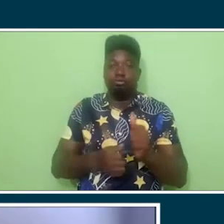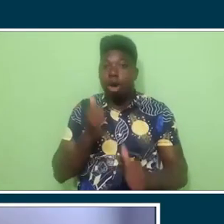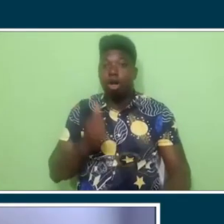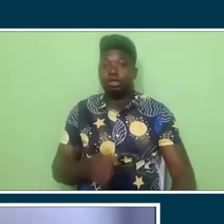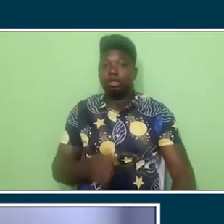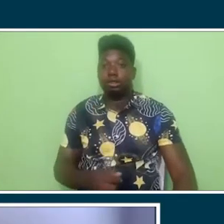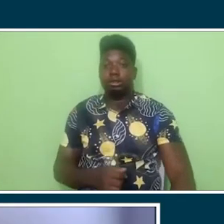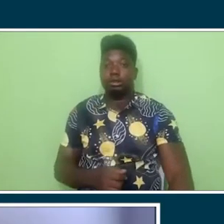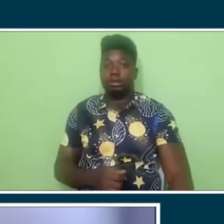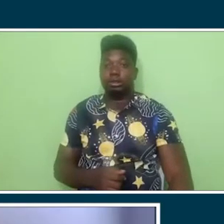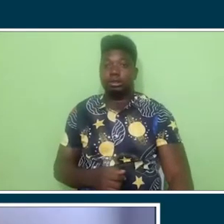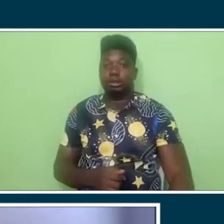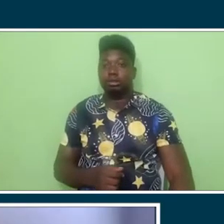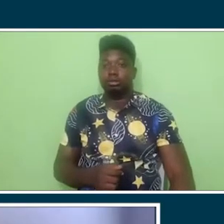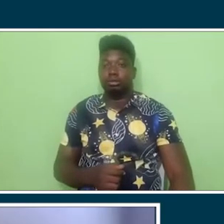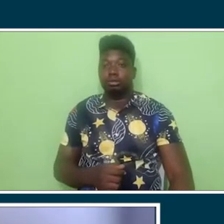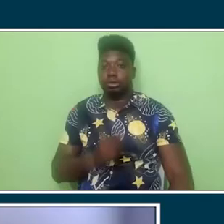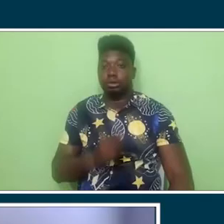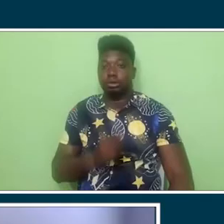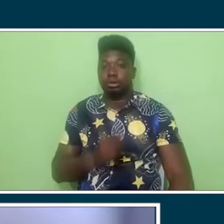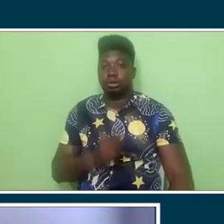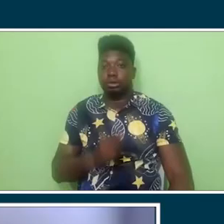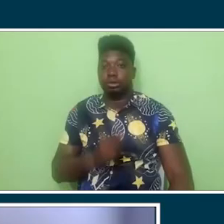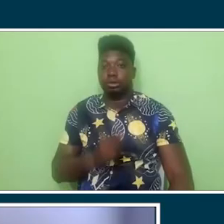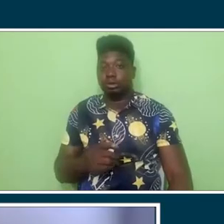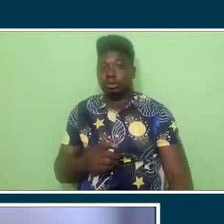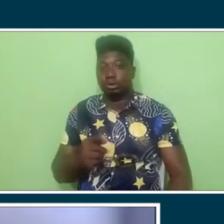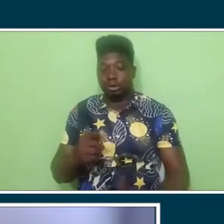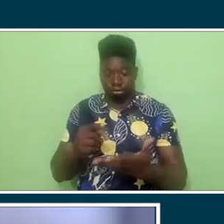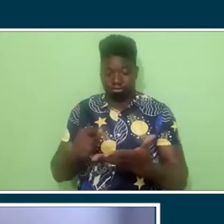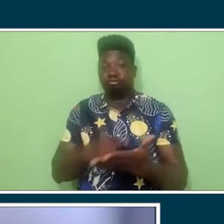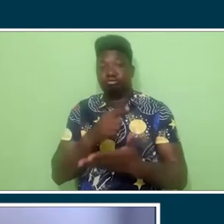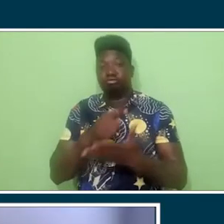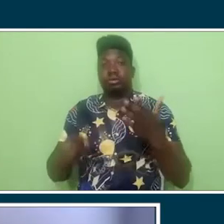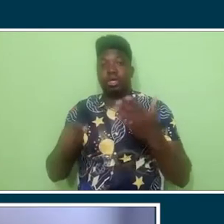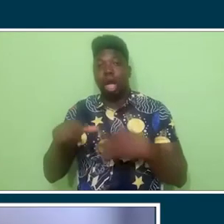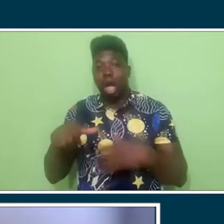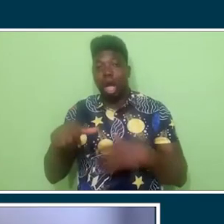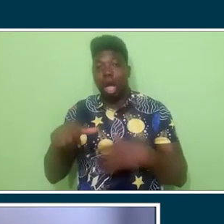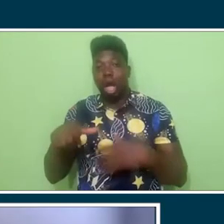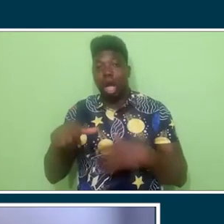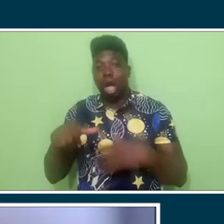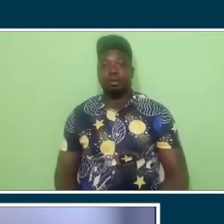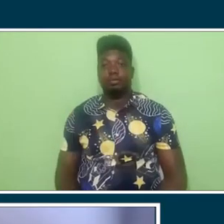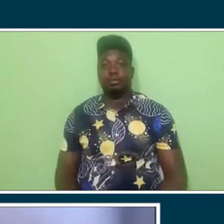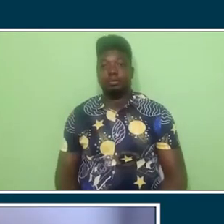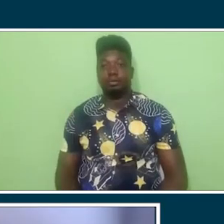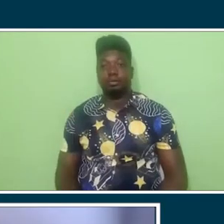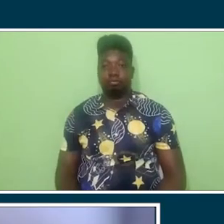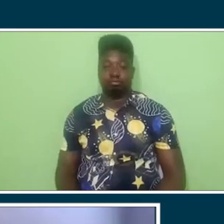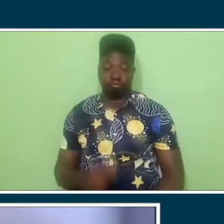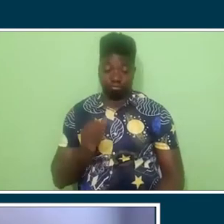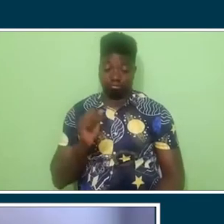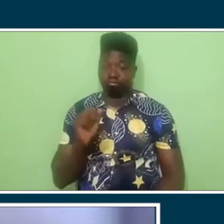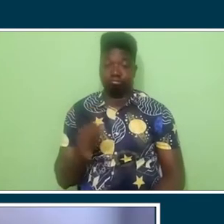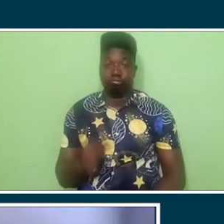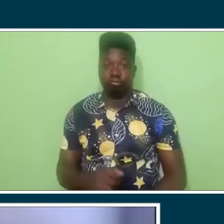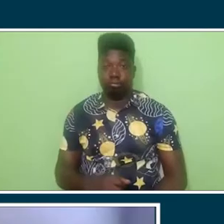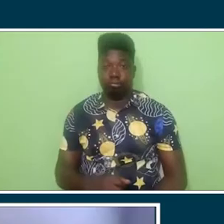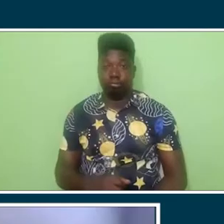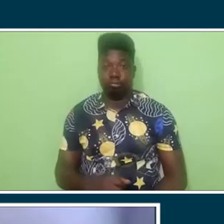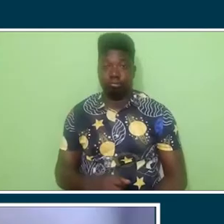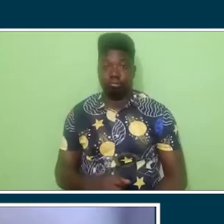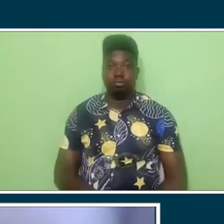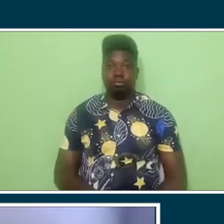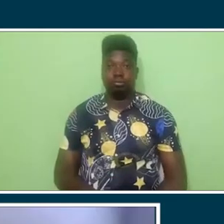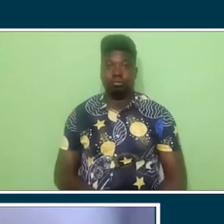incriminating of others. I see it in my work. I'm wondering how it shows up for you. Yeah, I have seen